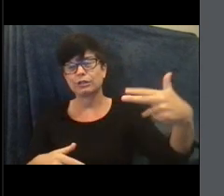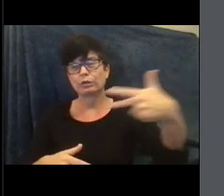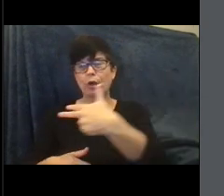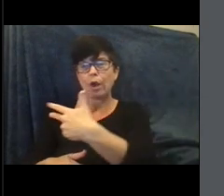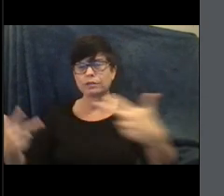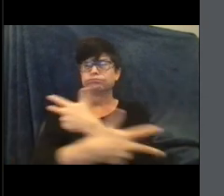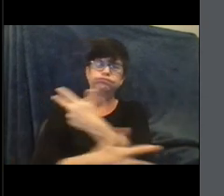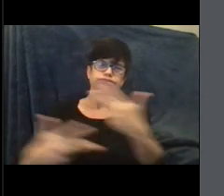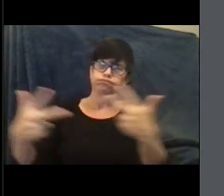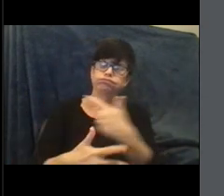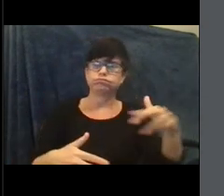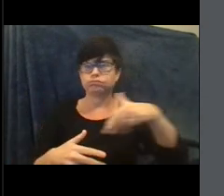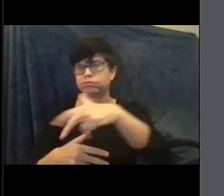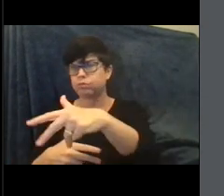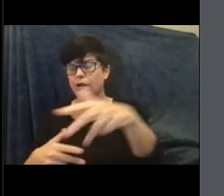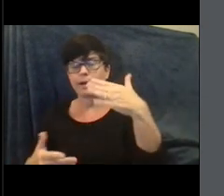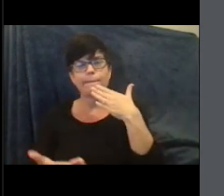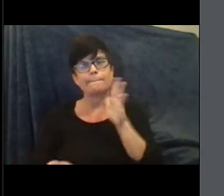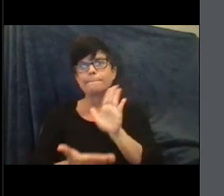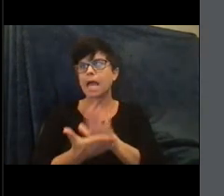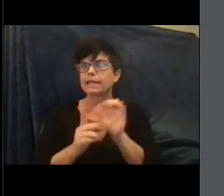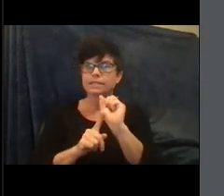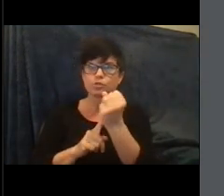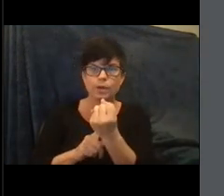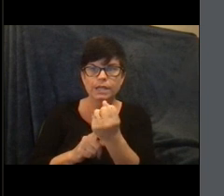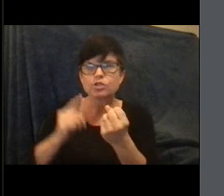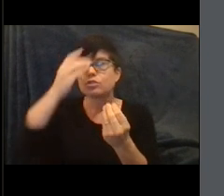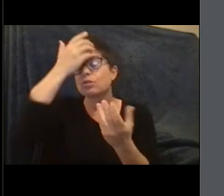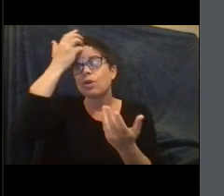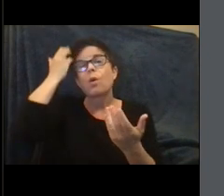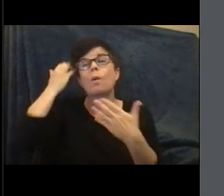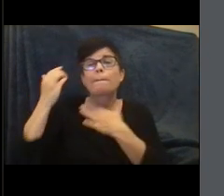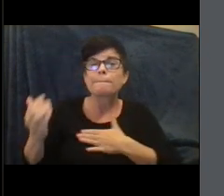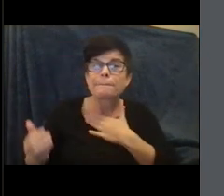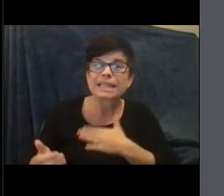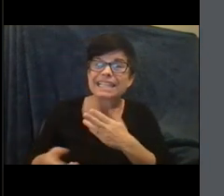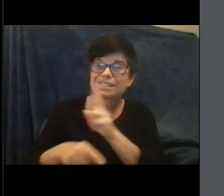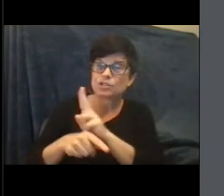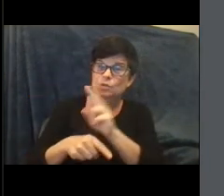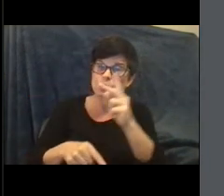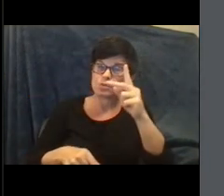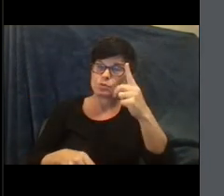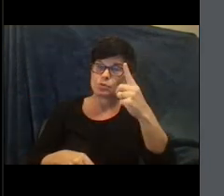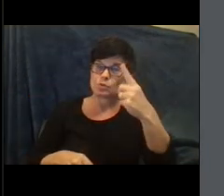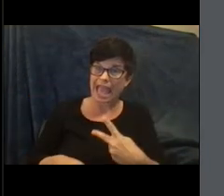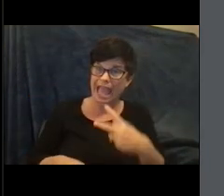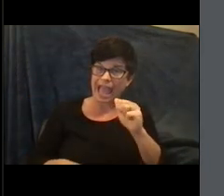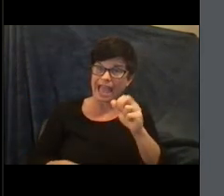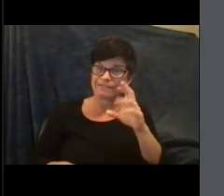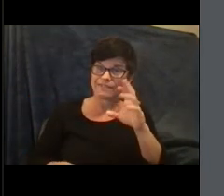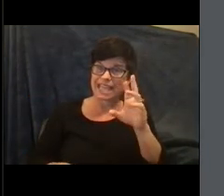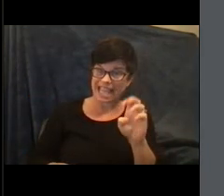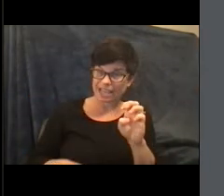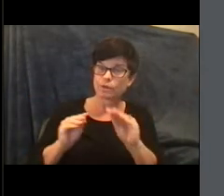it was very bad. So I just wanted to urge you to use your half acre of land